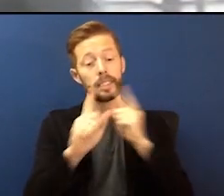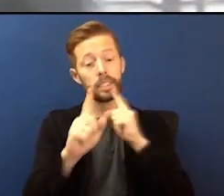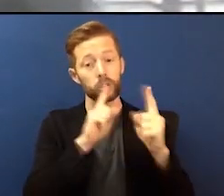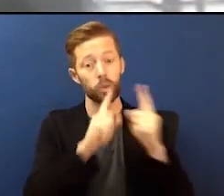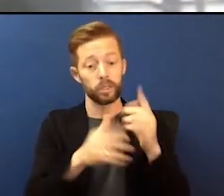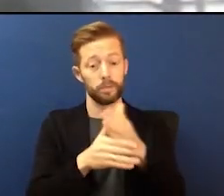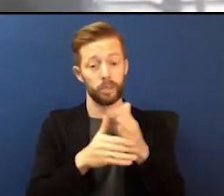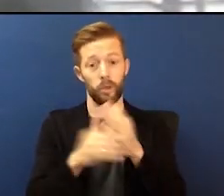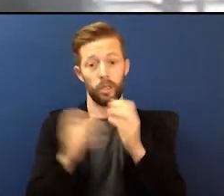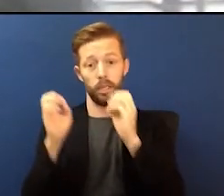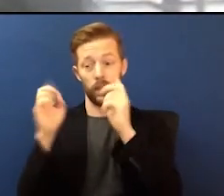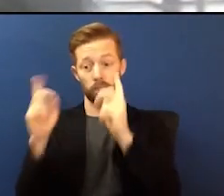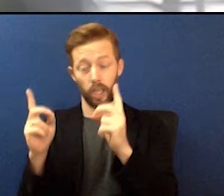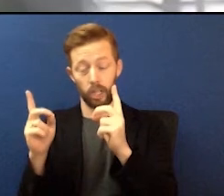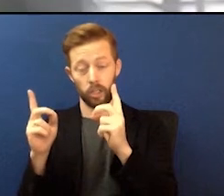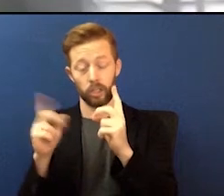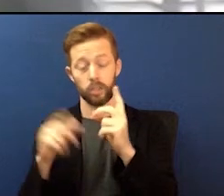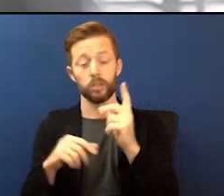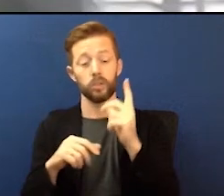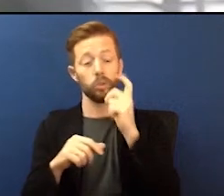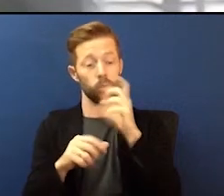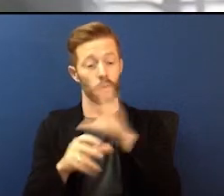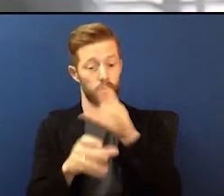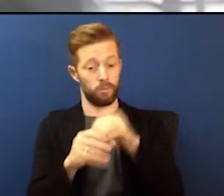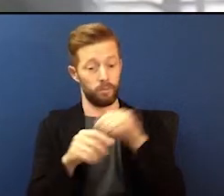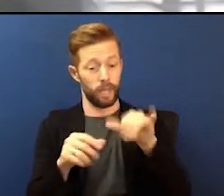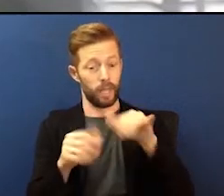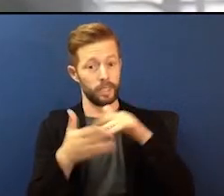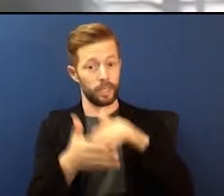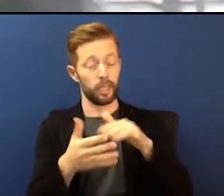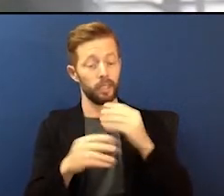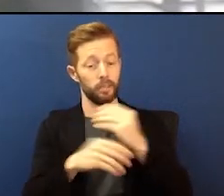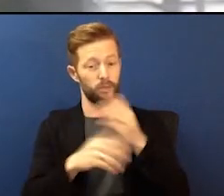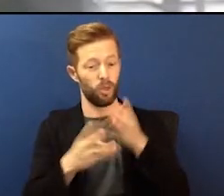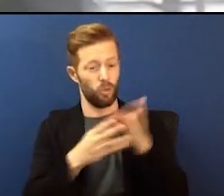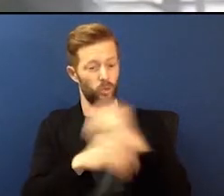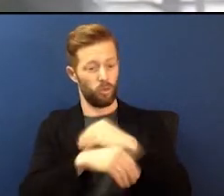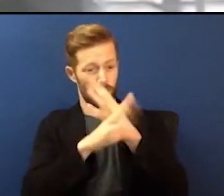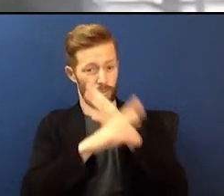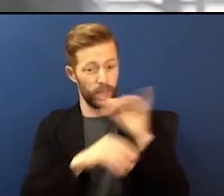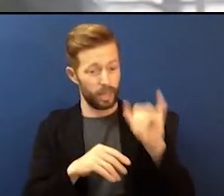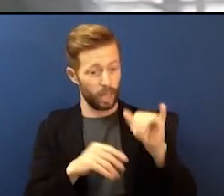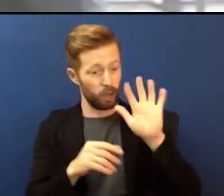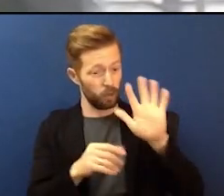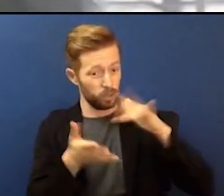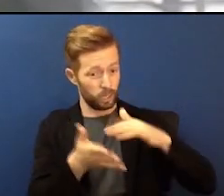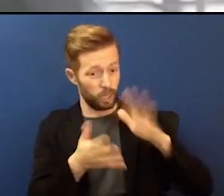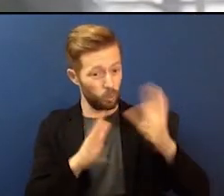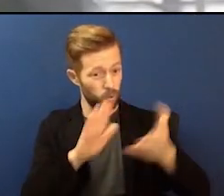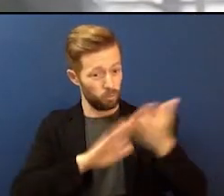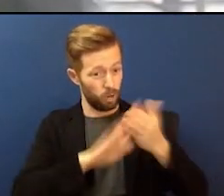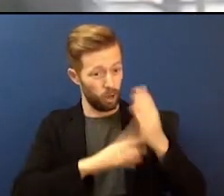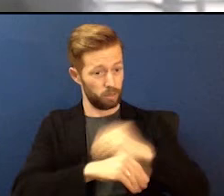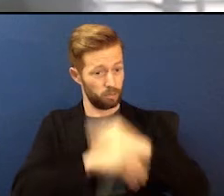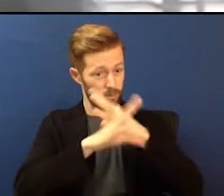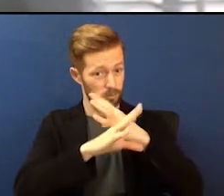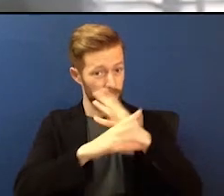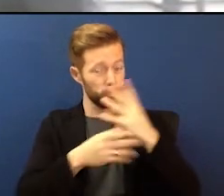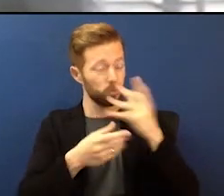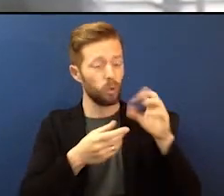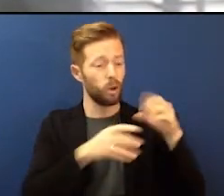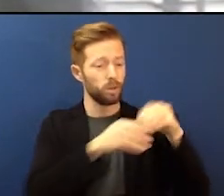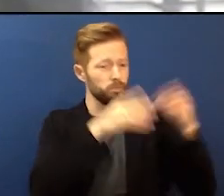the educators who are participating in the study virtually. Is it ongoing virtually right now?